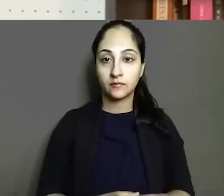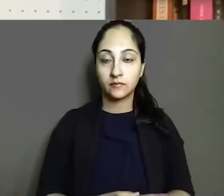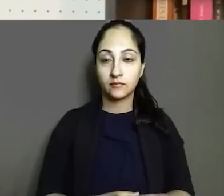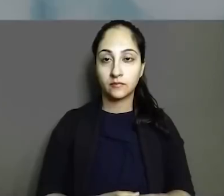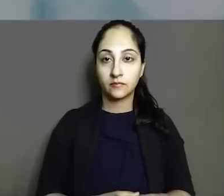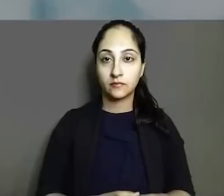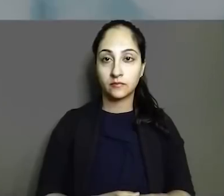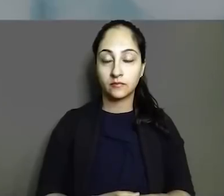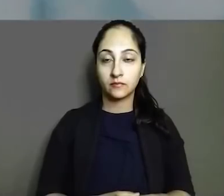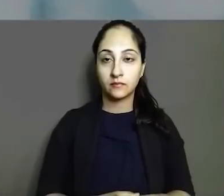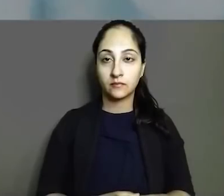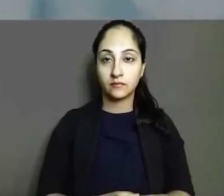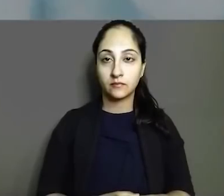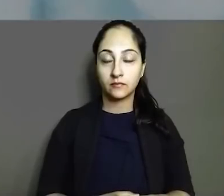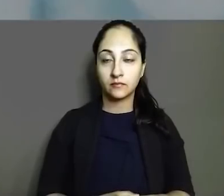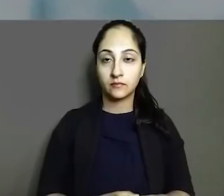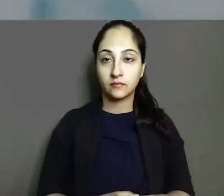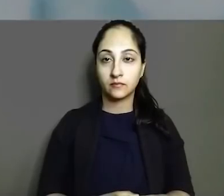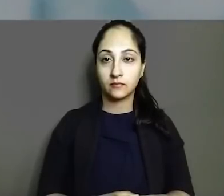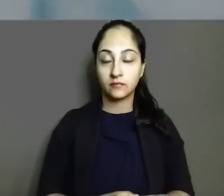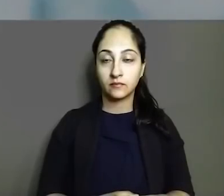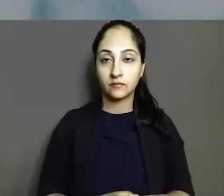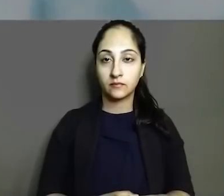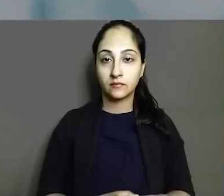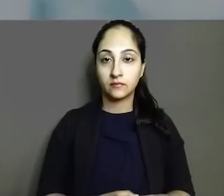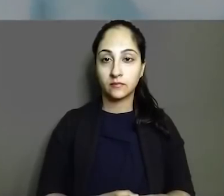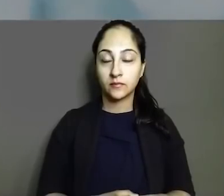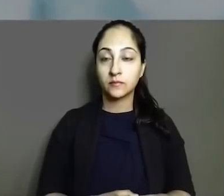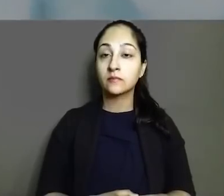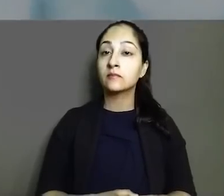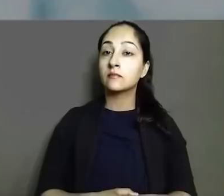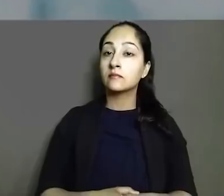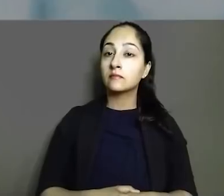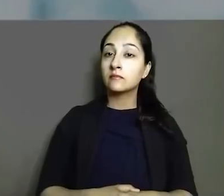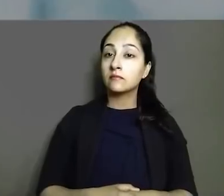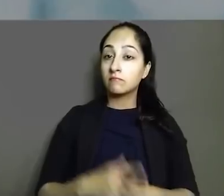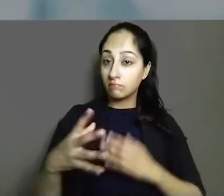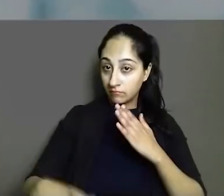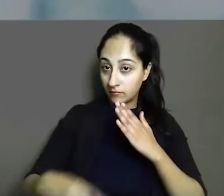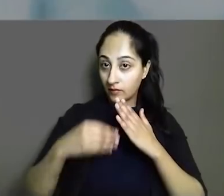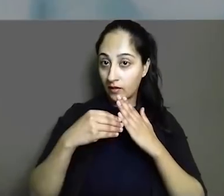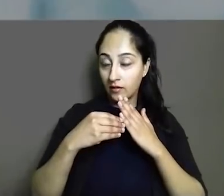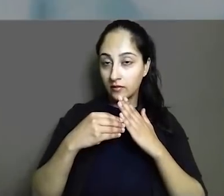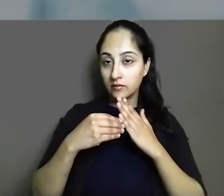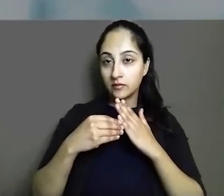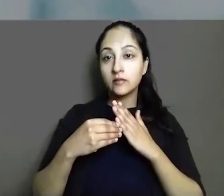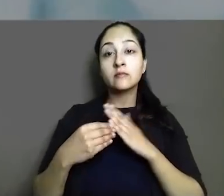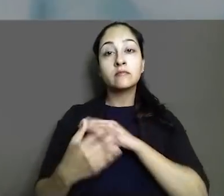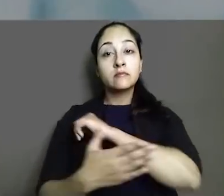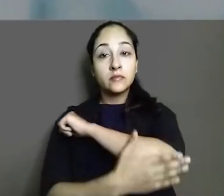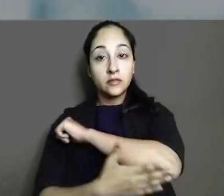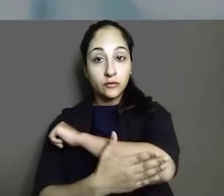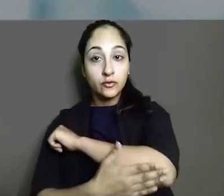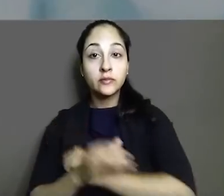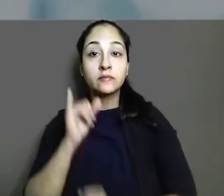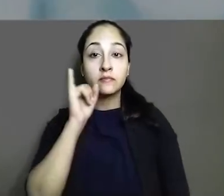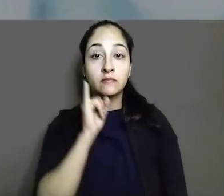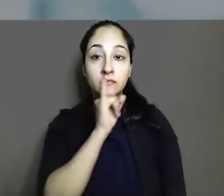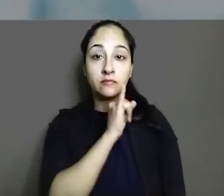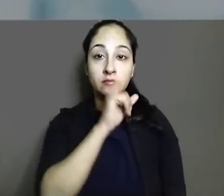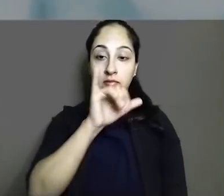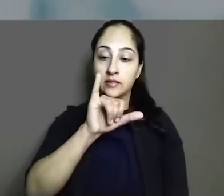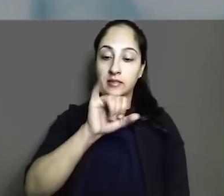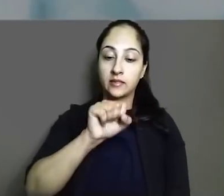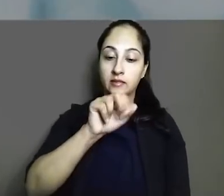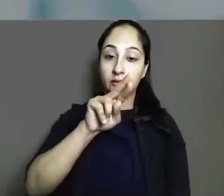vaccines. Okay, thank you. And I'll ask you another question, Dr. Ali. Dr. Ismail mentioned this term a little bit earlier, but for